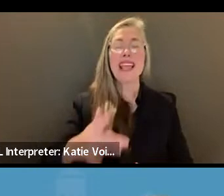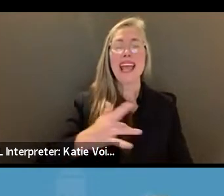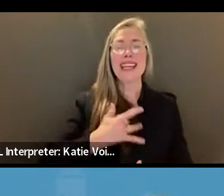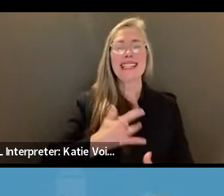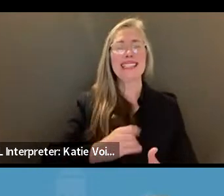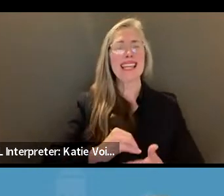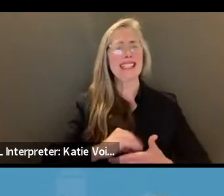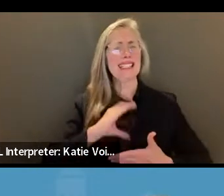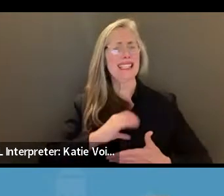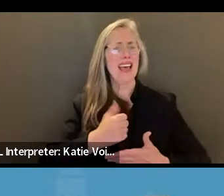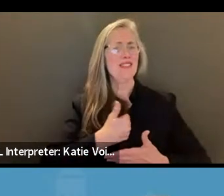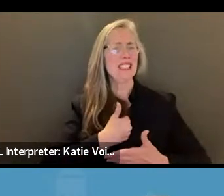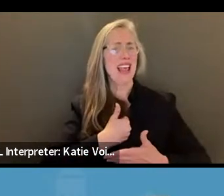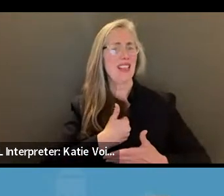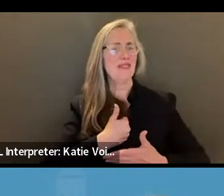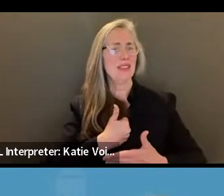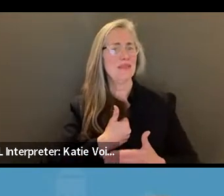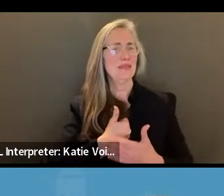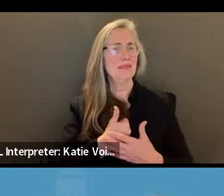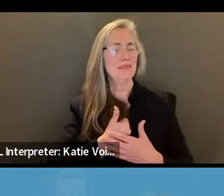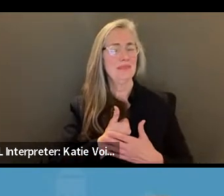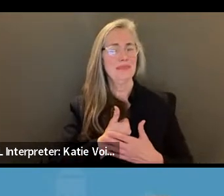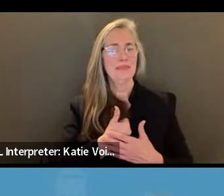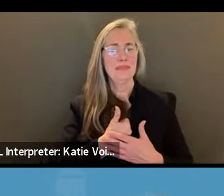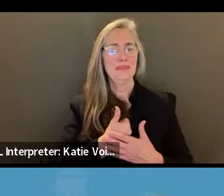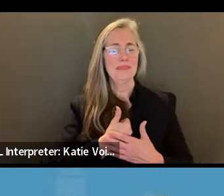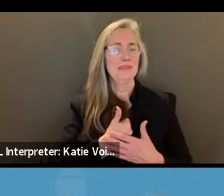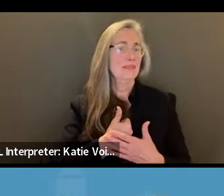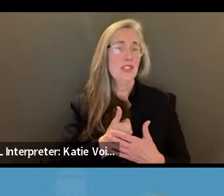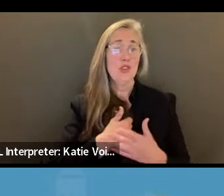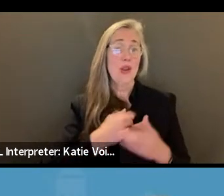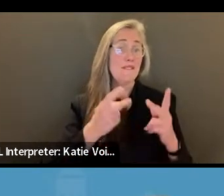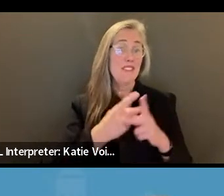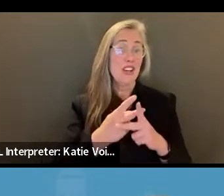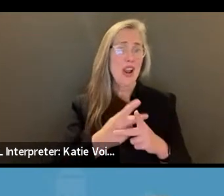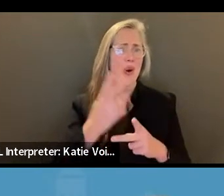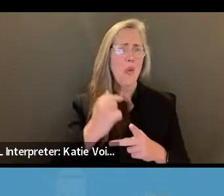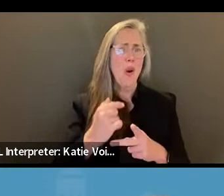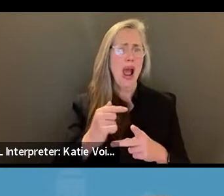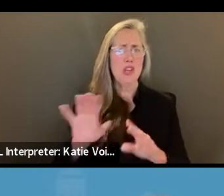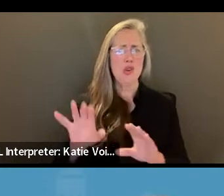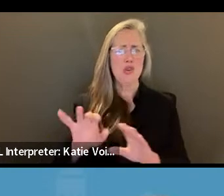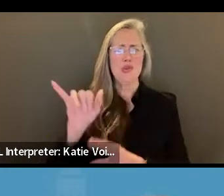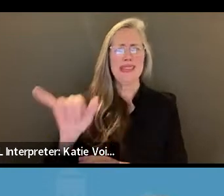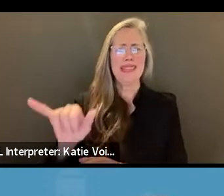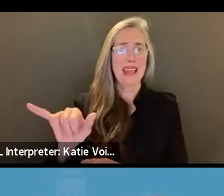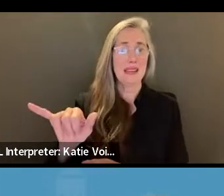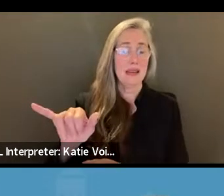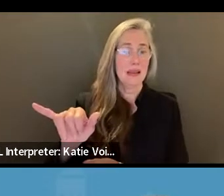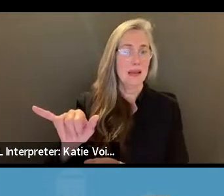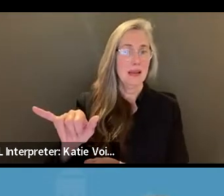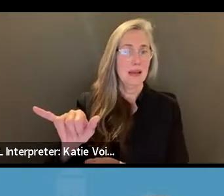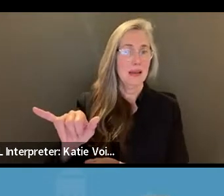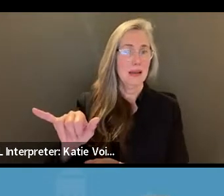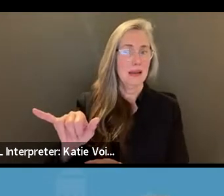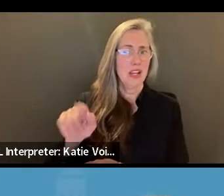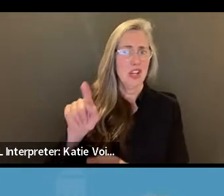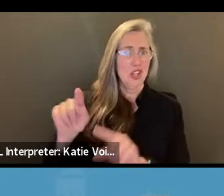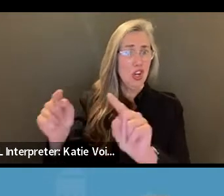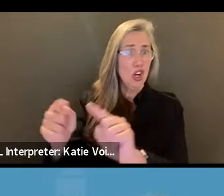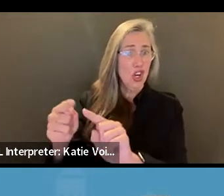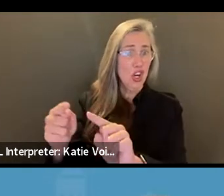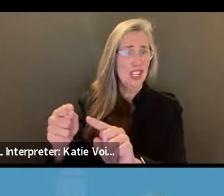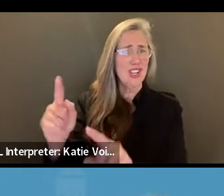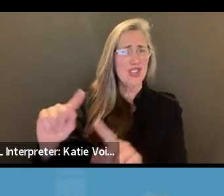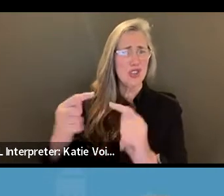in all of our students. And so you need to figure out why you're doing that. You're doing it because you're hurt, so I'm going to try to hurt somebody else.